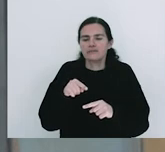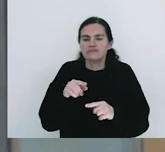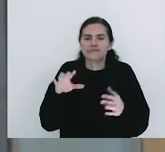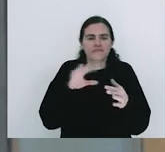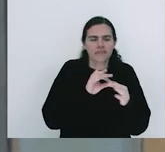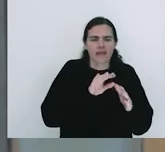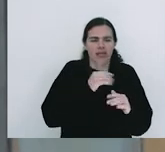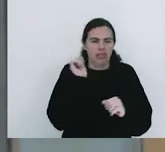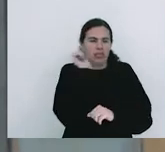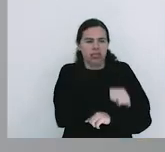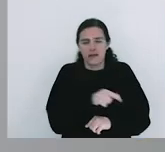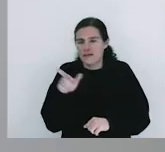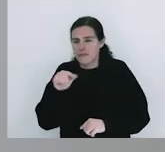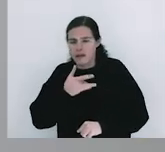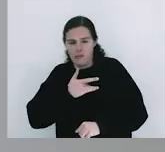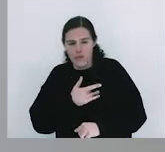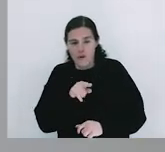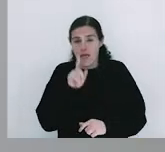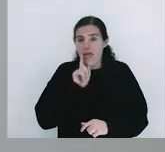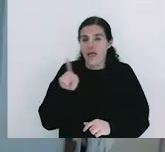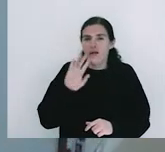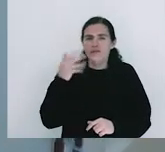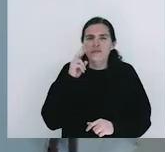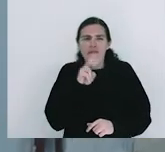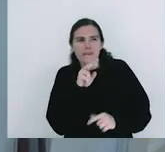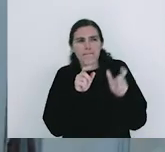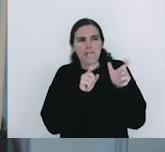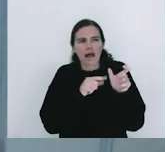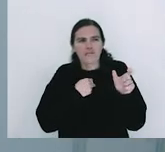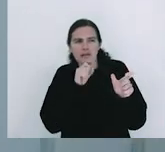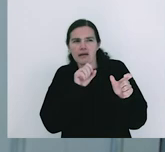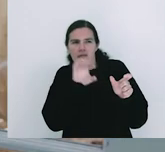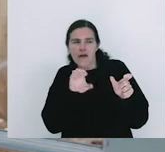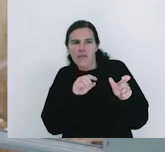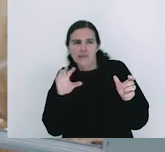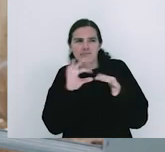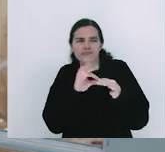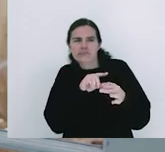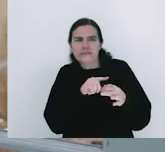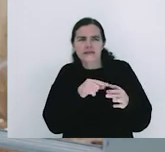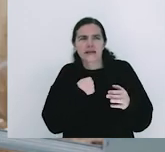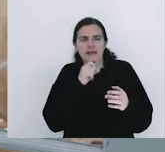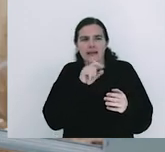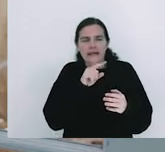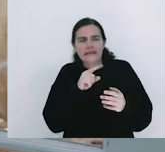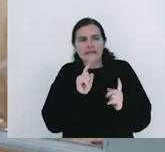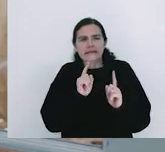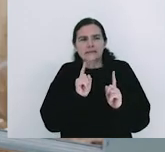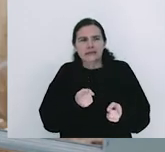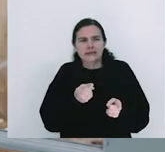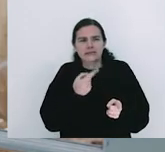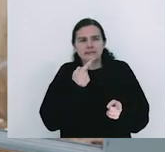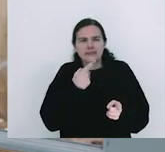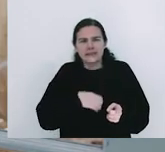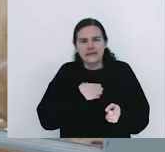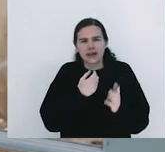love for Louise Bourgeois, when you see the word cell and this shape, then they start to take a very complex